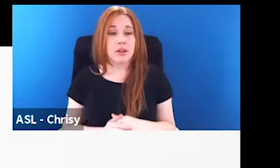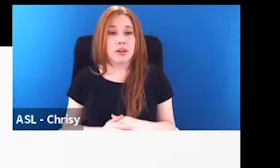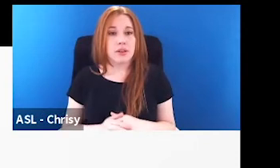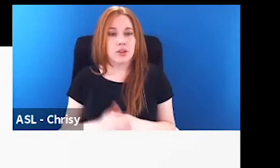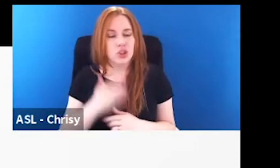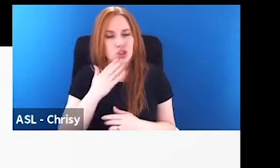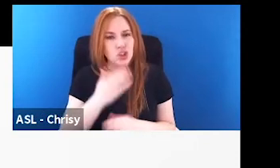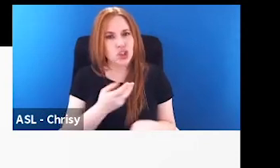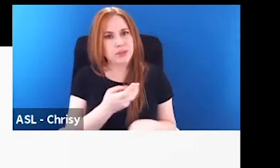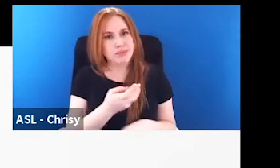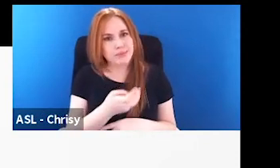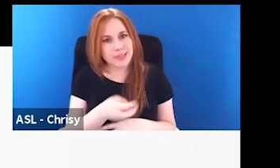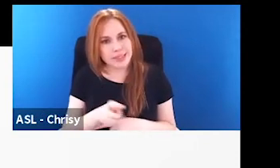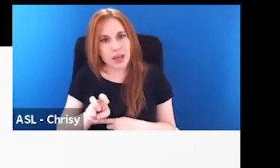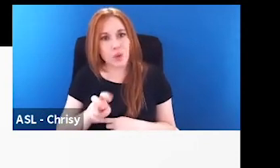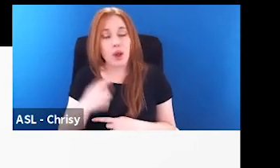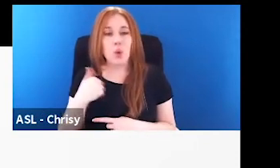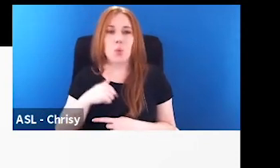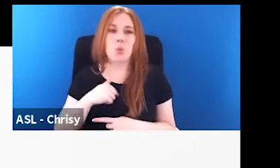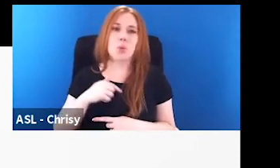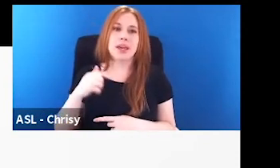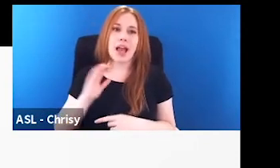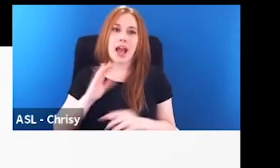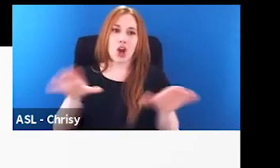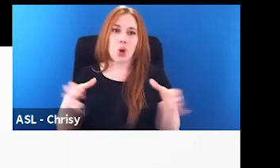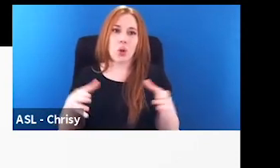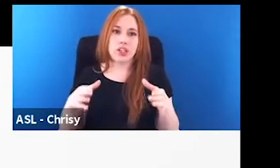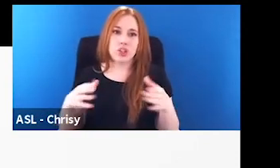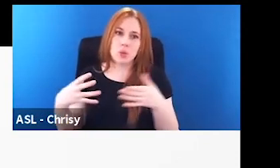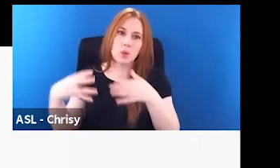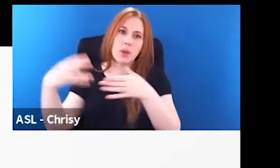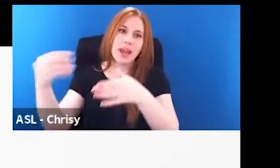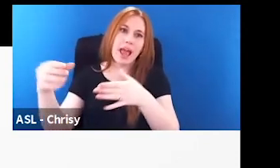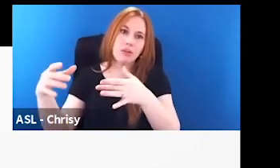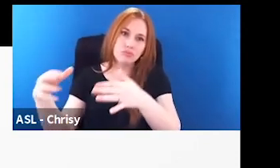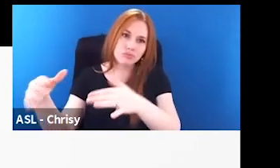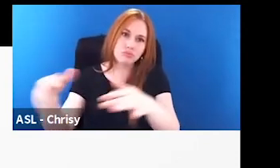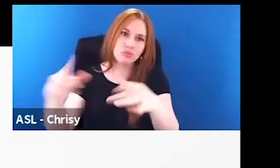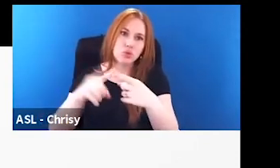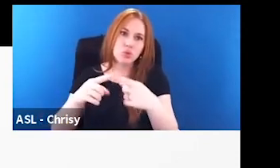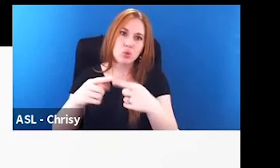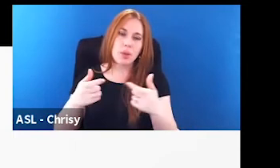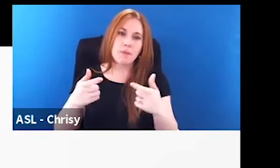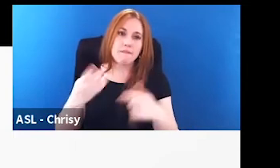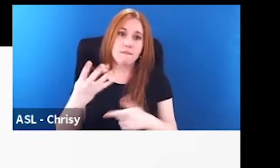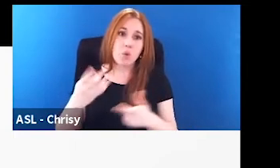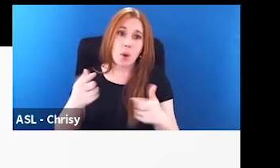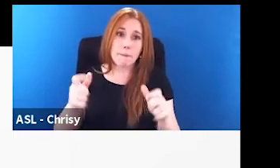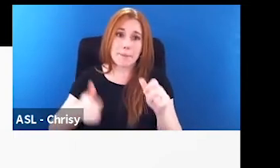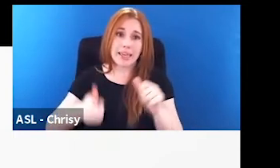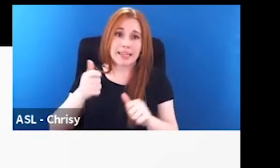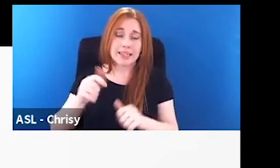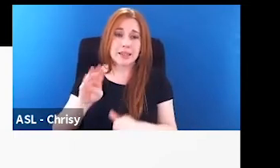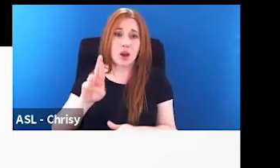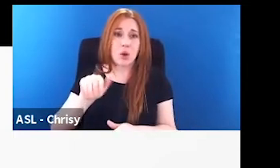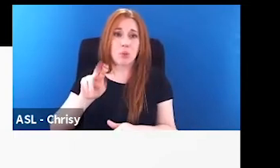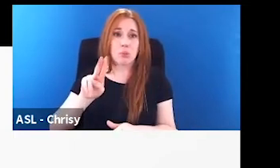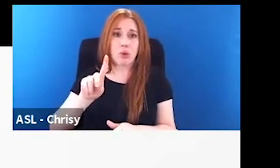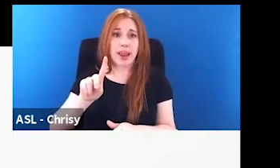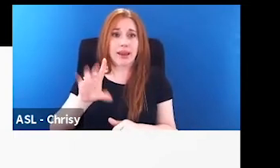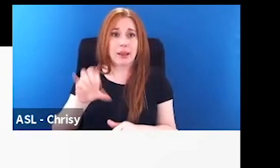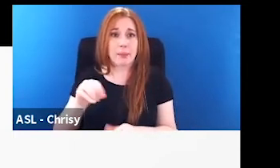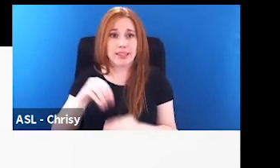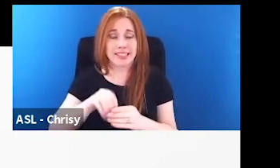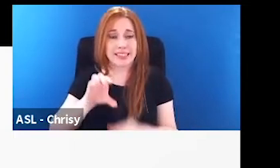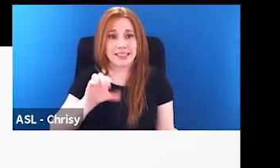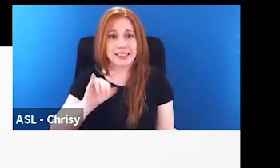segue to, we went out as a coalition to the branding community, to the four biggest really branding companies in